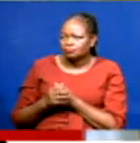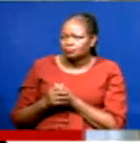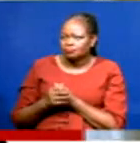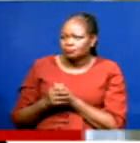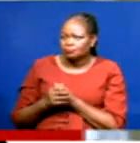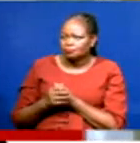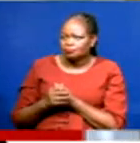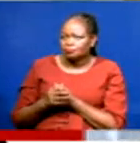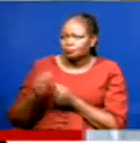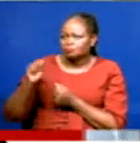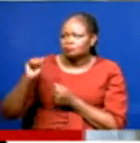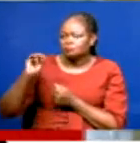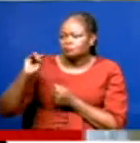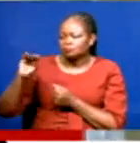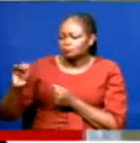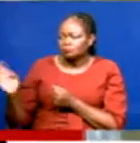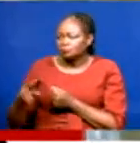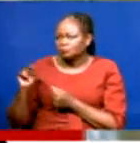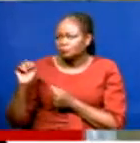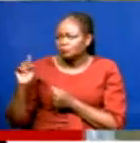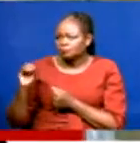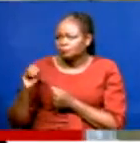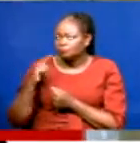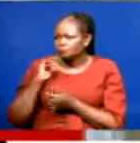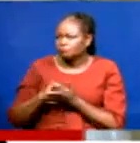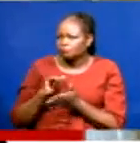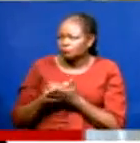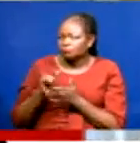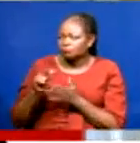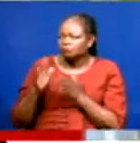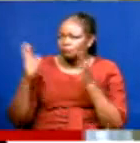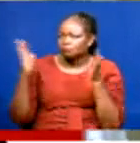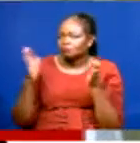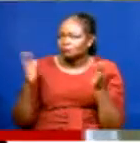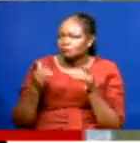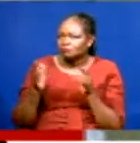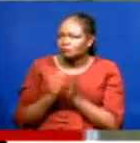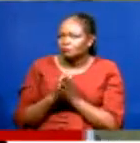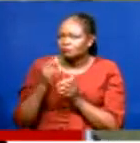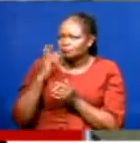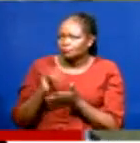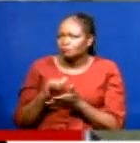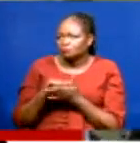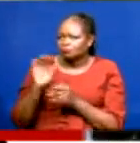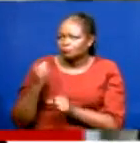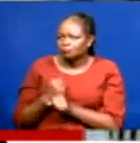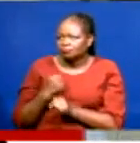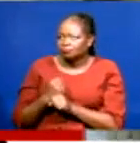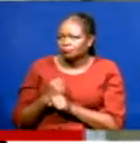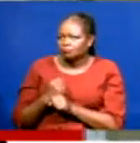yes. Coach, they call you the priest. And it looks like your work is really